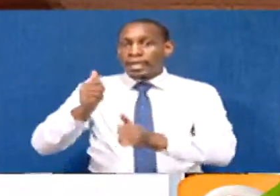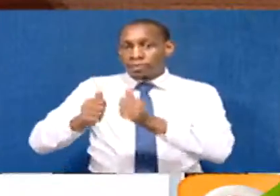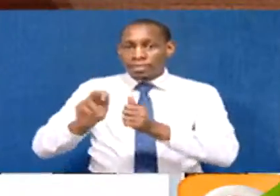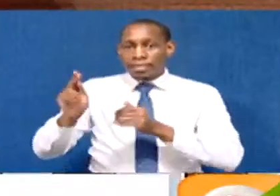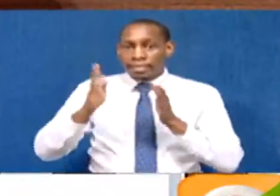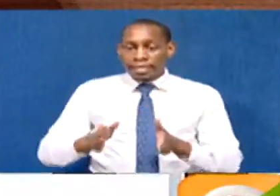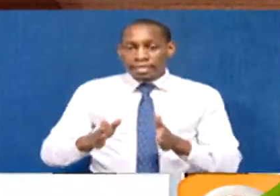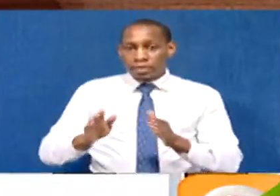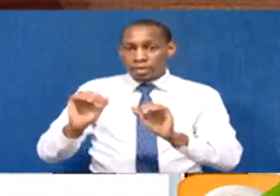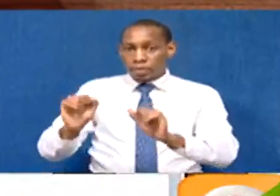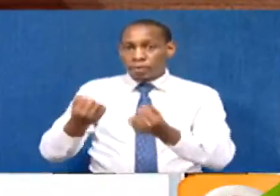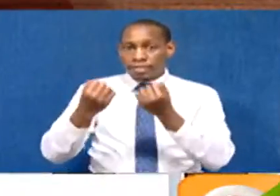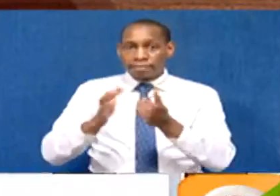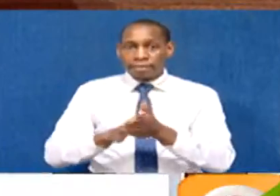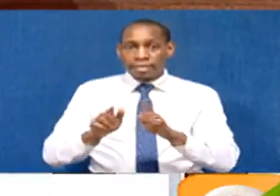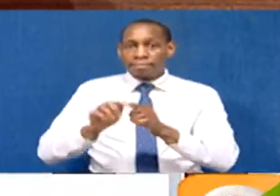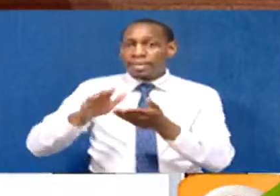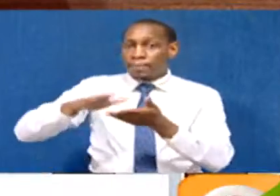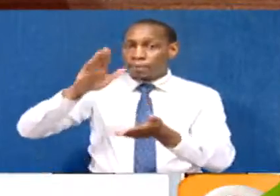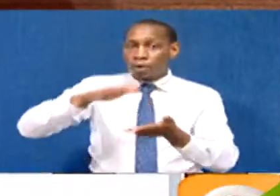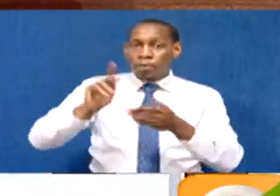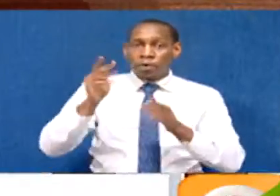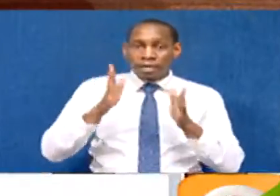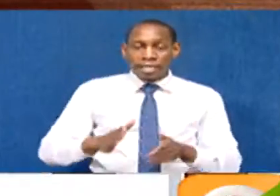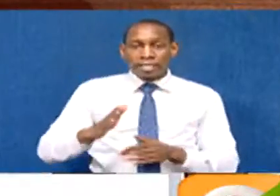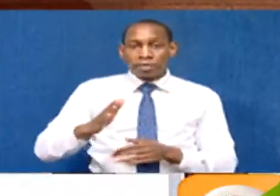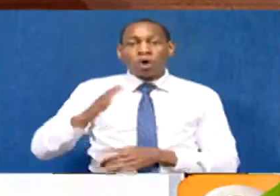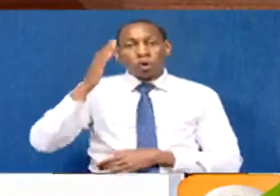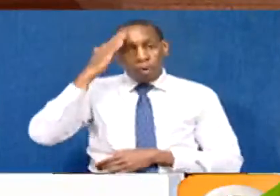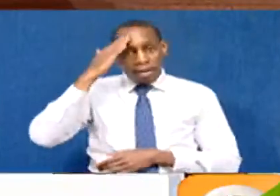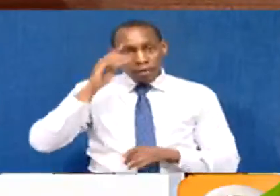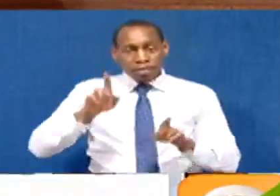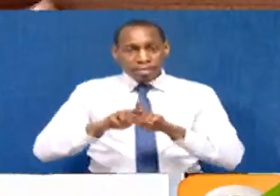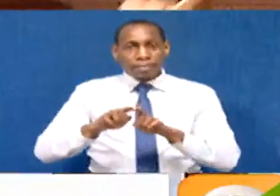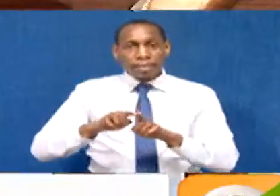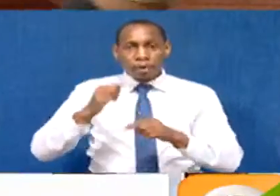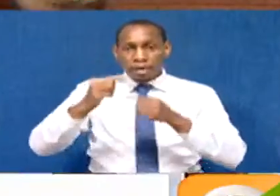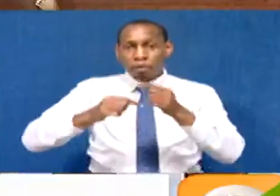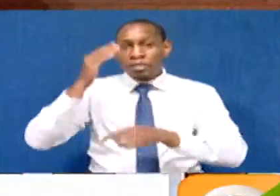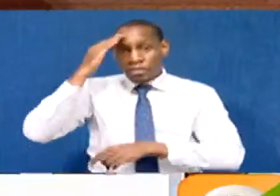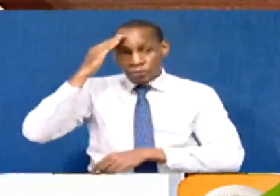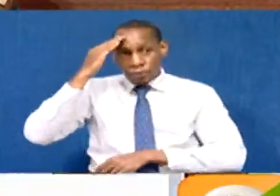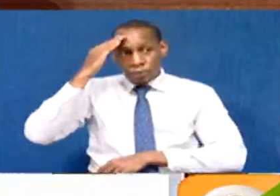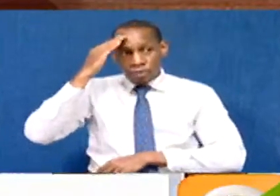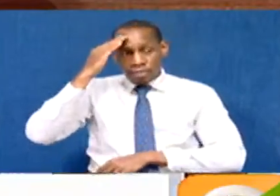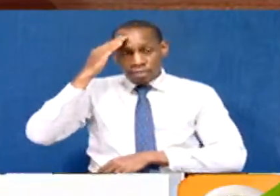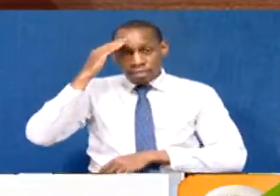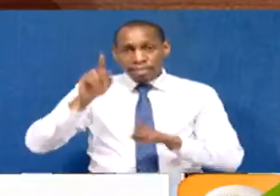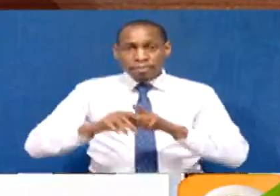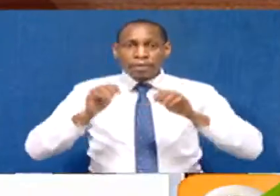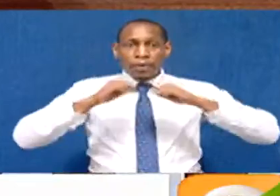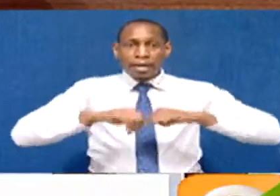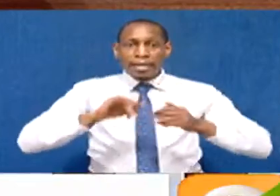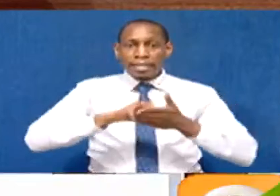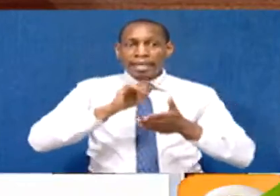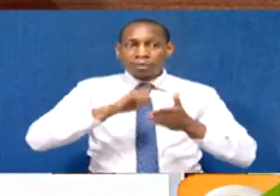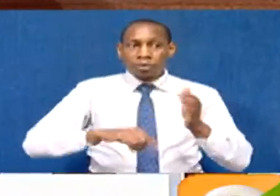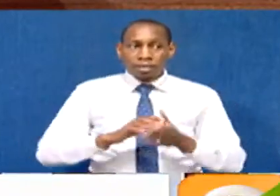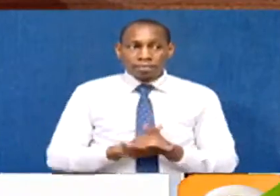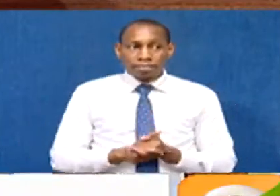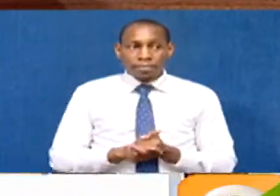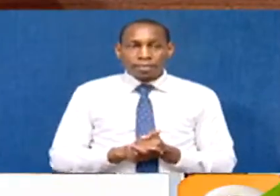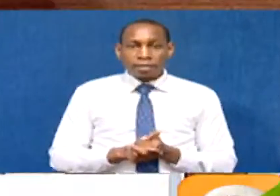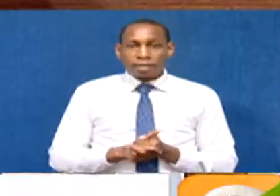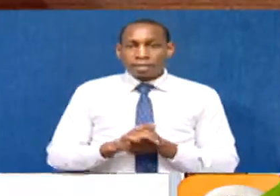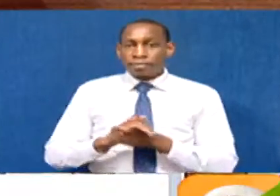are Kenyans safe? And more Kenyans have realized and are realizing and are coming to the agreement that